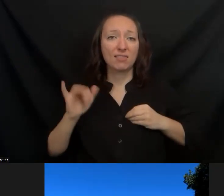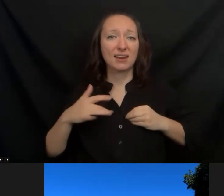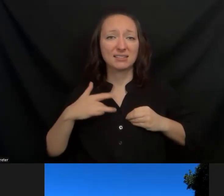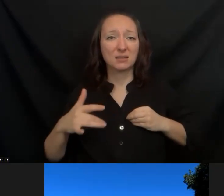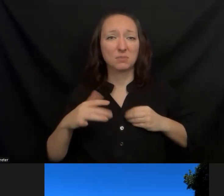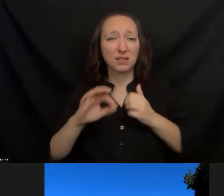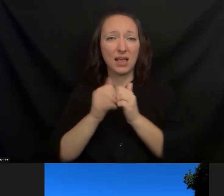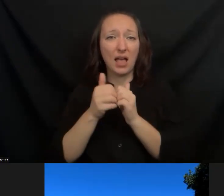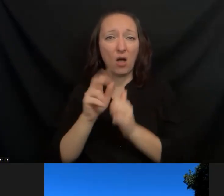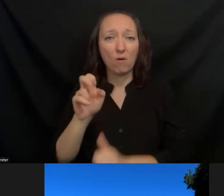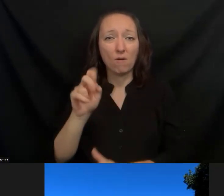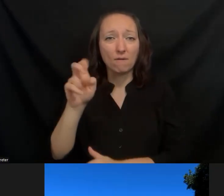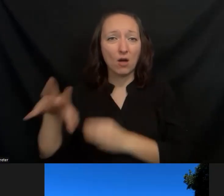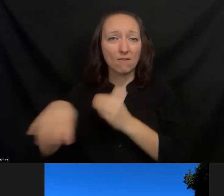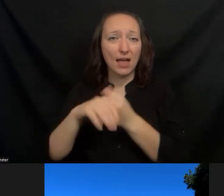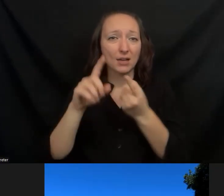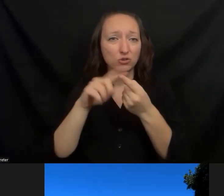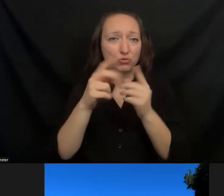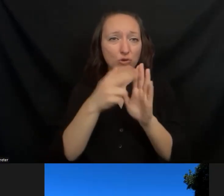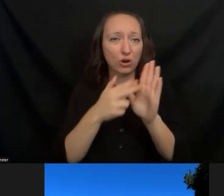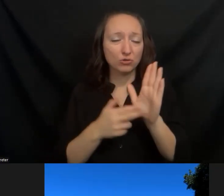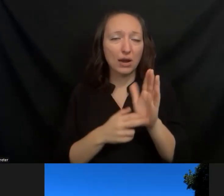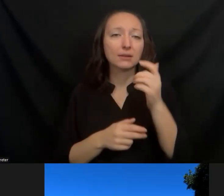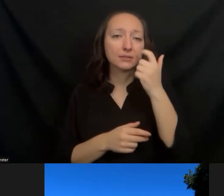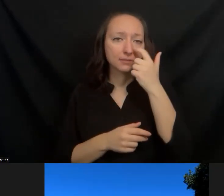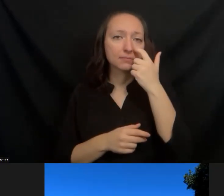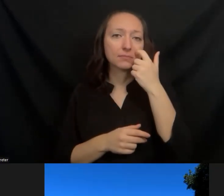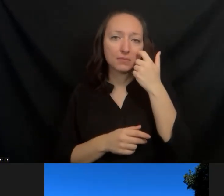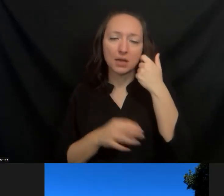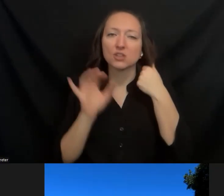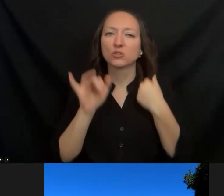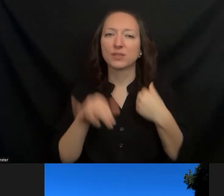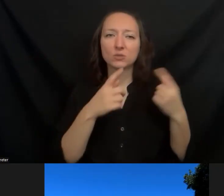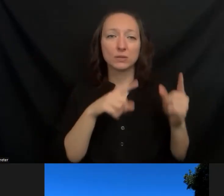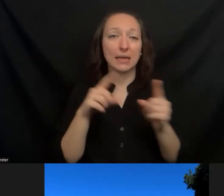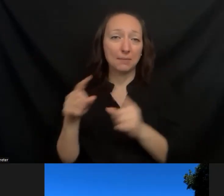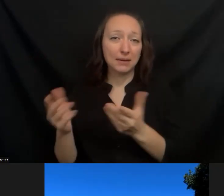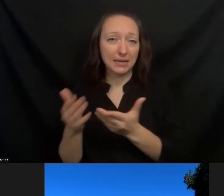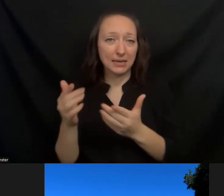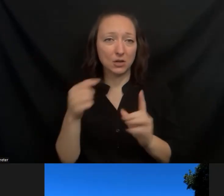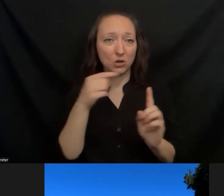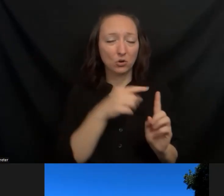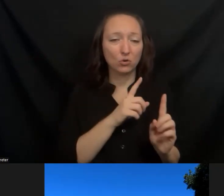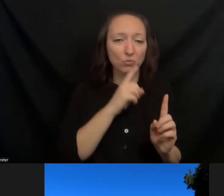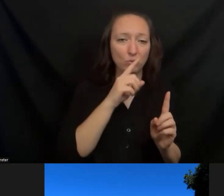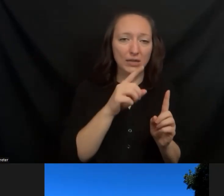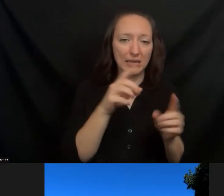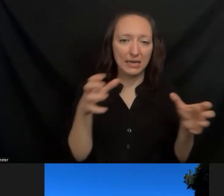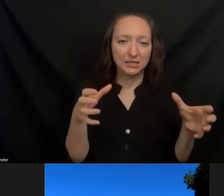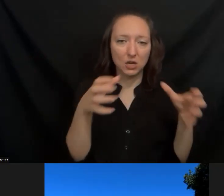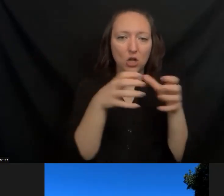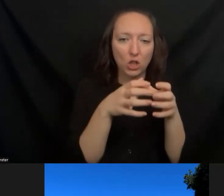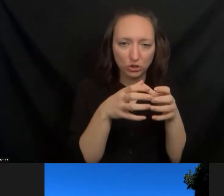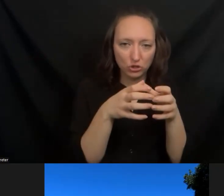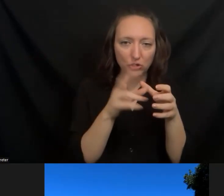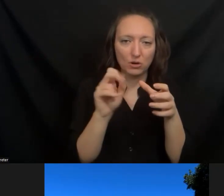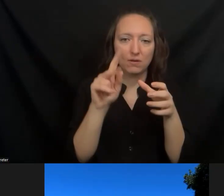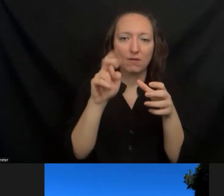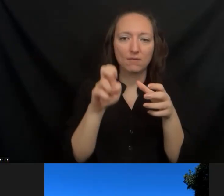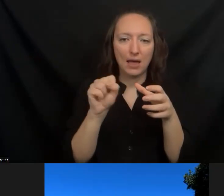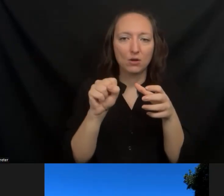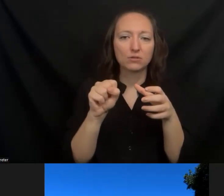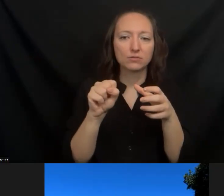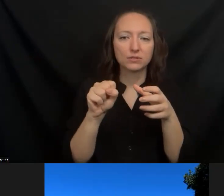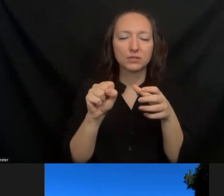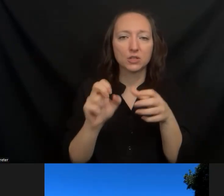this contract. So that's what's happening here. This is a cluster of valves in the north side, as